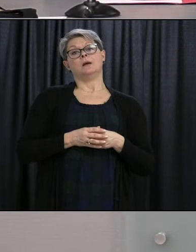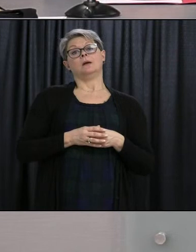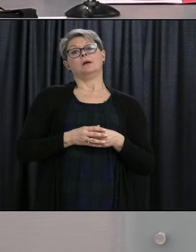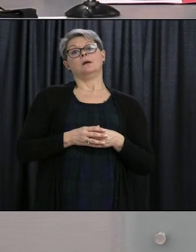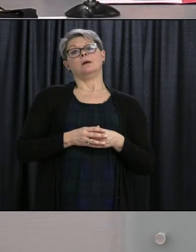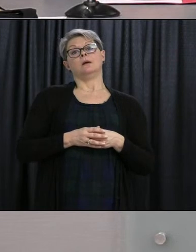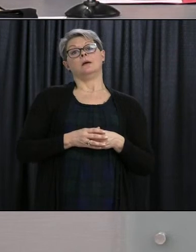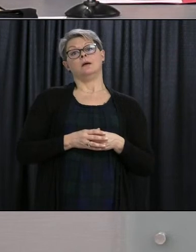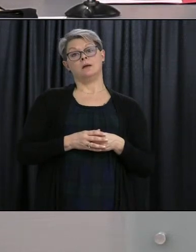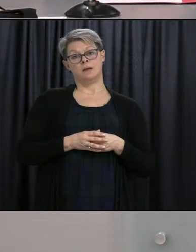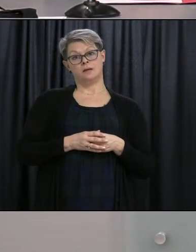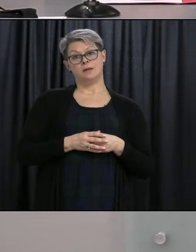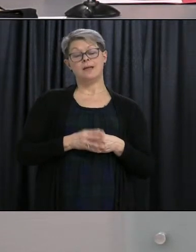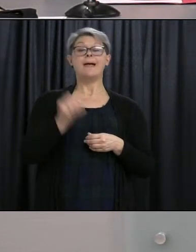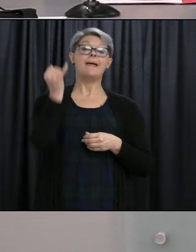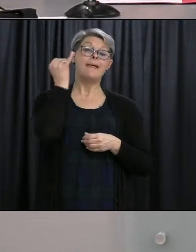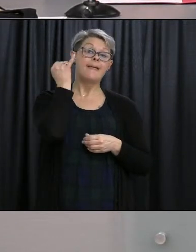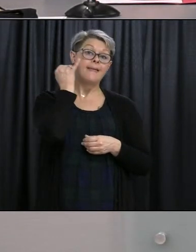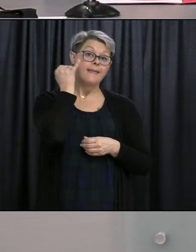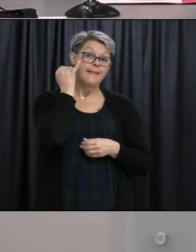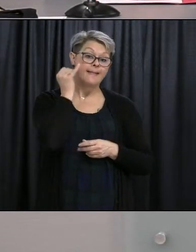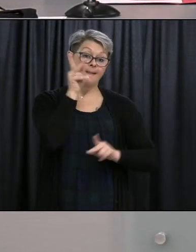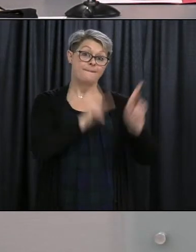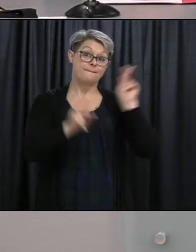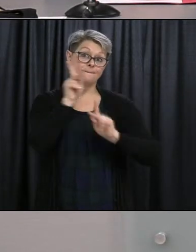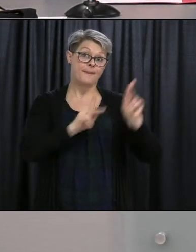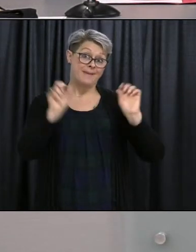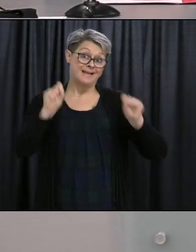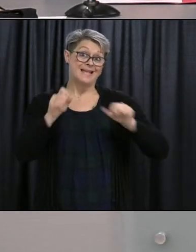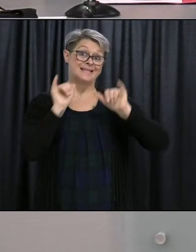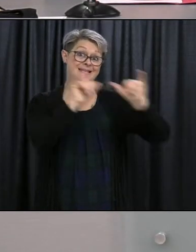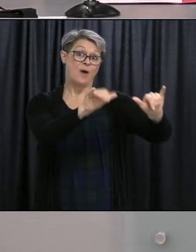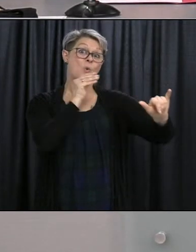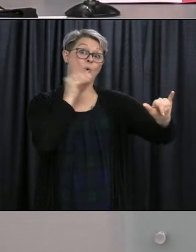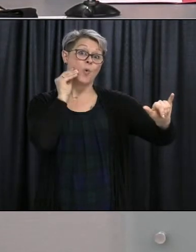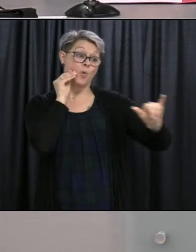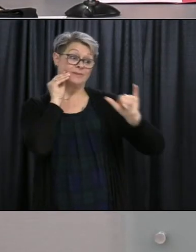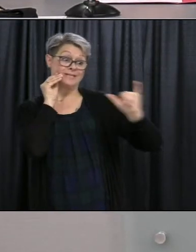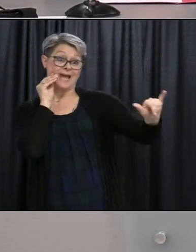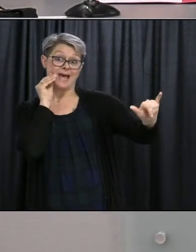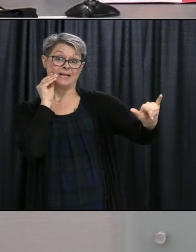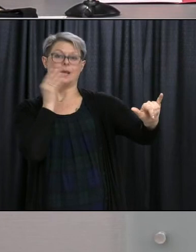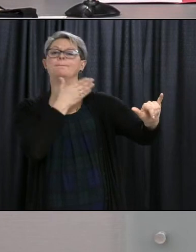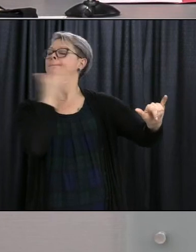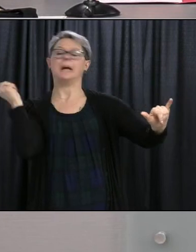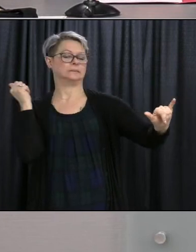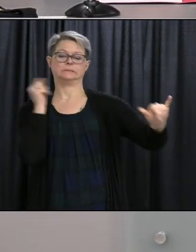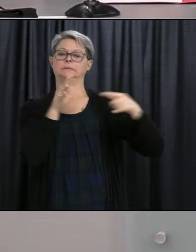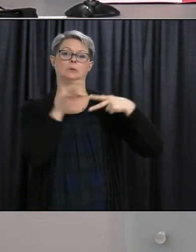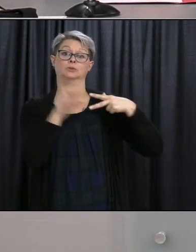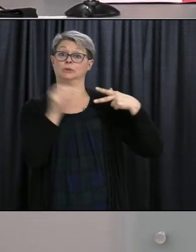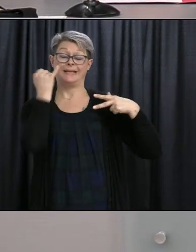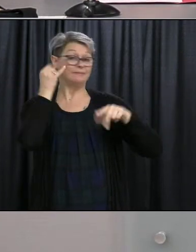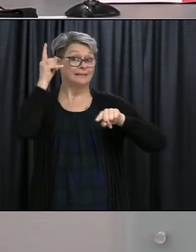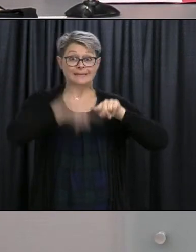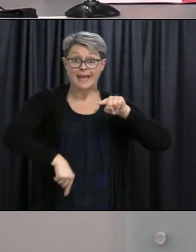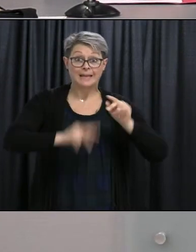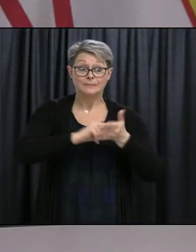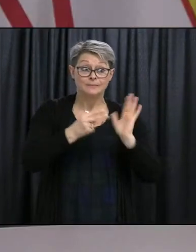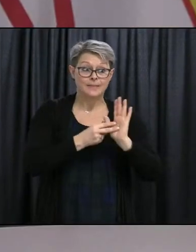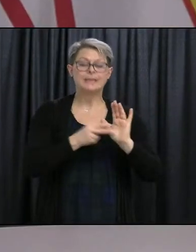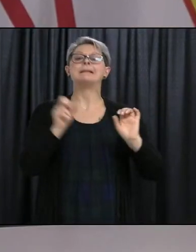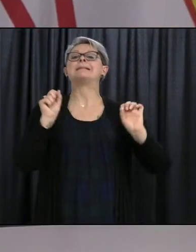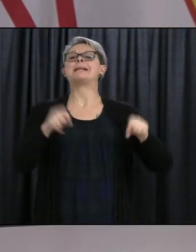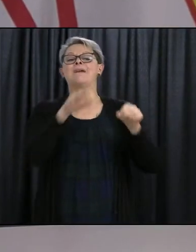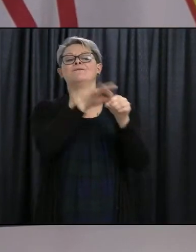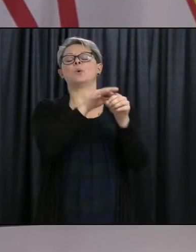if people are able to stay at home, obviously that's the best option. If that's not the option you have, then you find ways to do it safely so